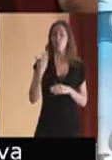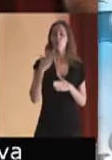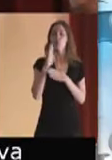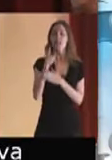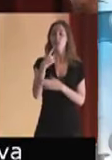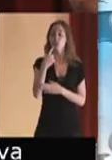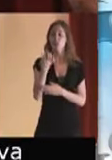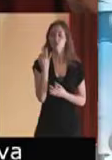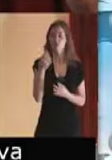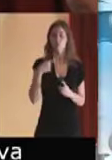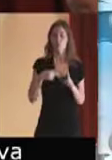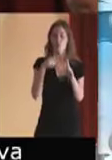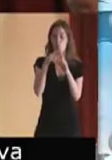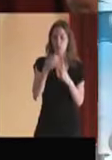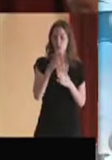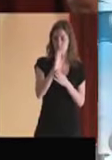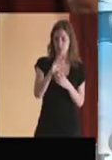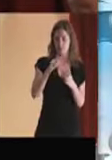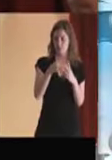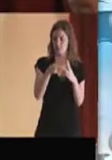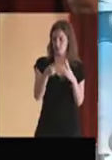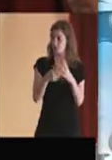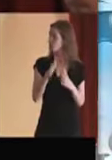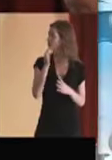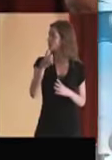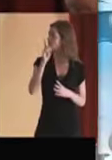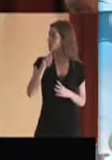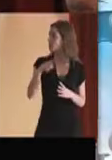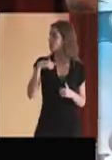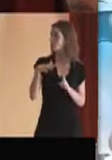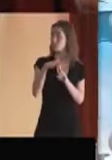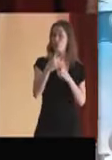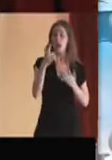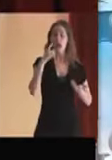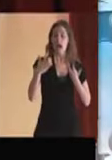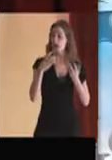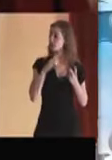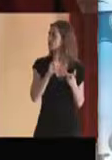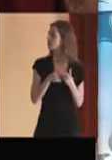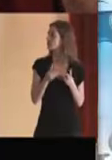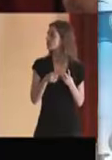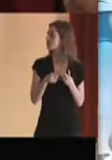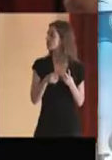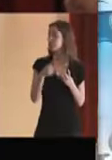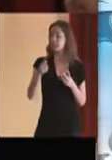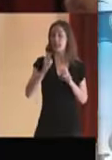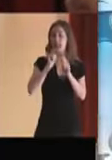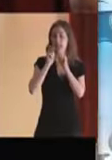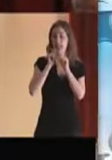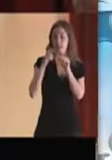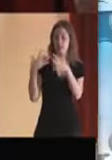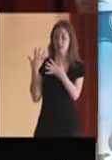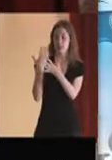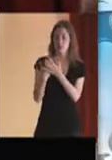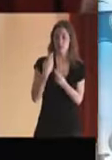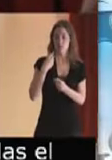ongoing project. So I will be presenting the objective, a state of the art, and